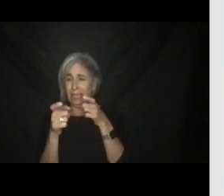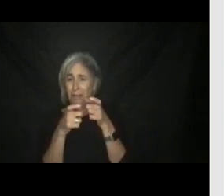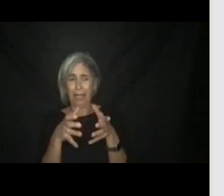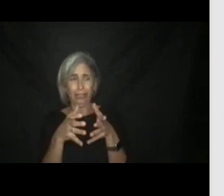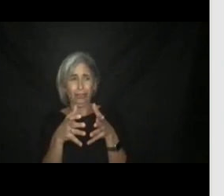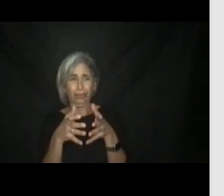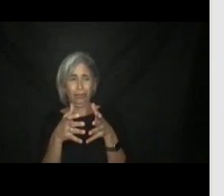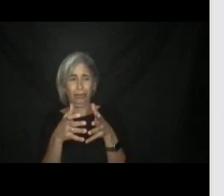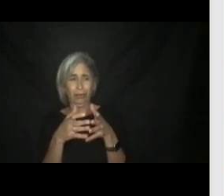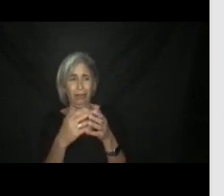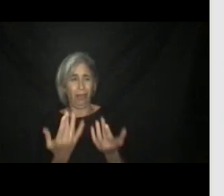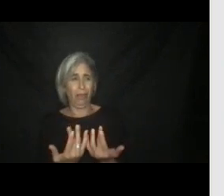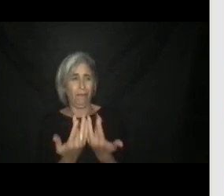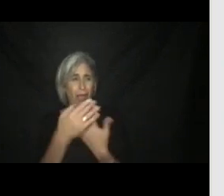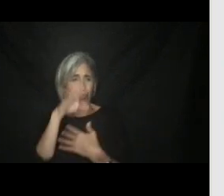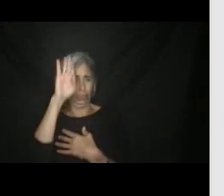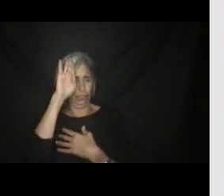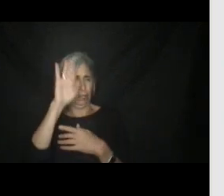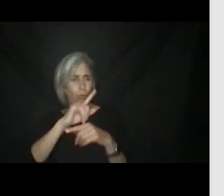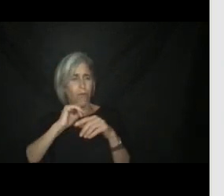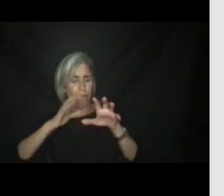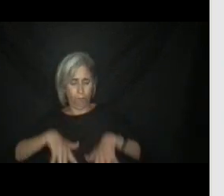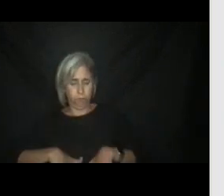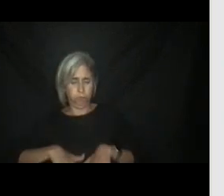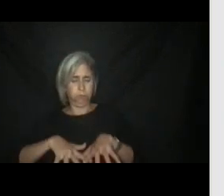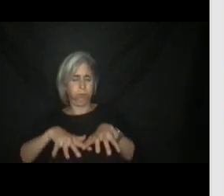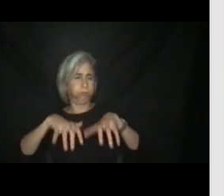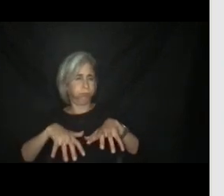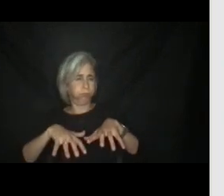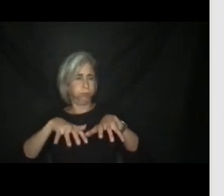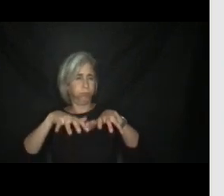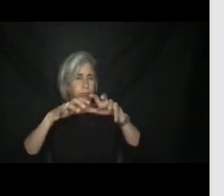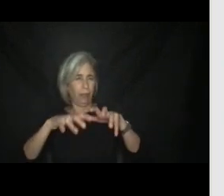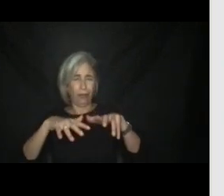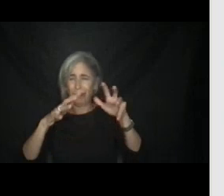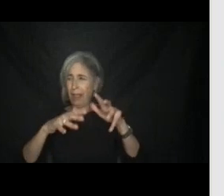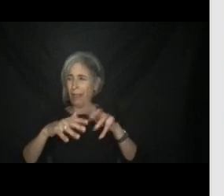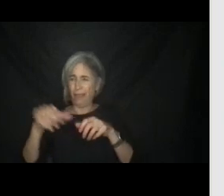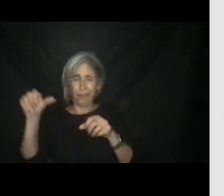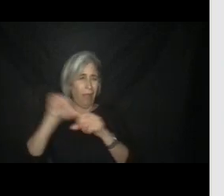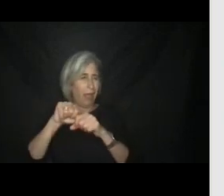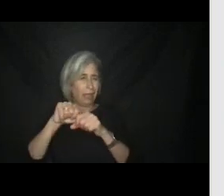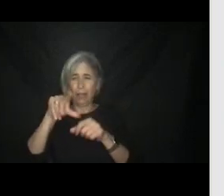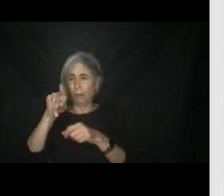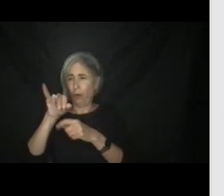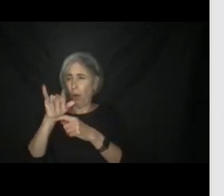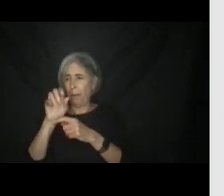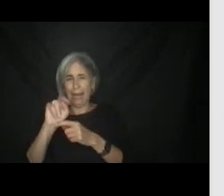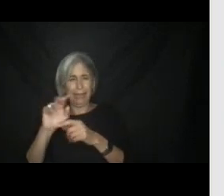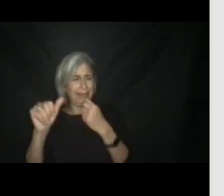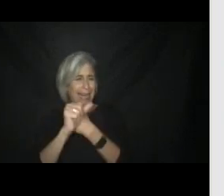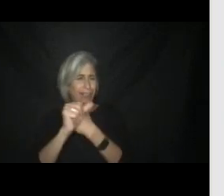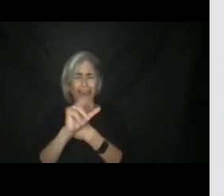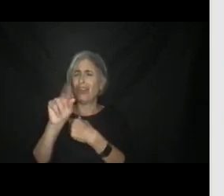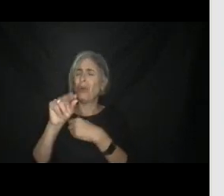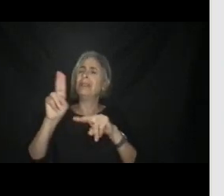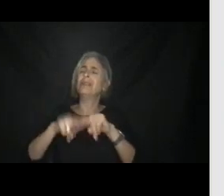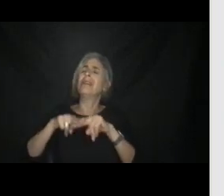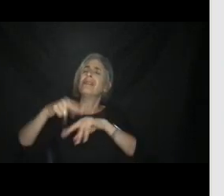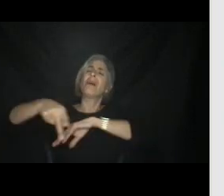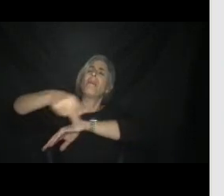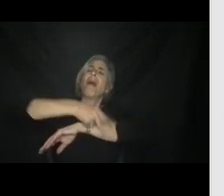fire chief won't even come over when the floods and it's sparking and there's propane and danger. No, he sits up in the park in his car